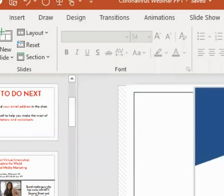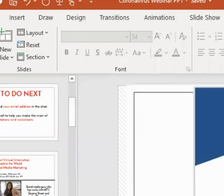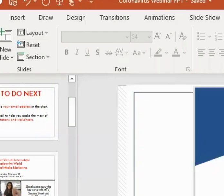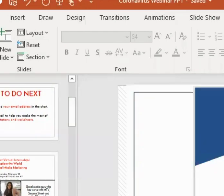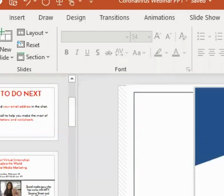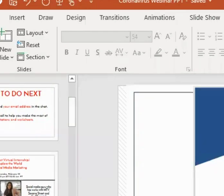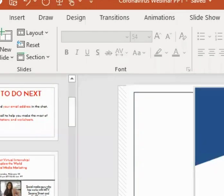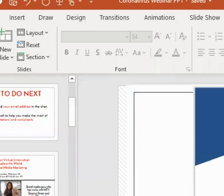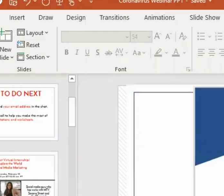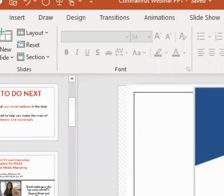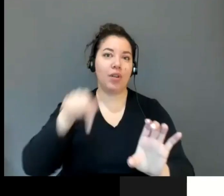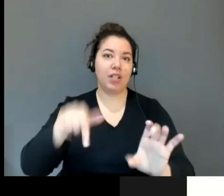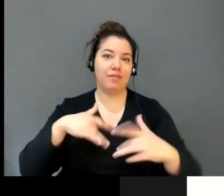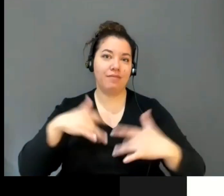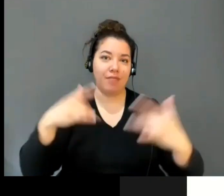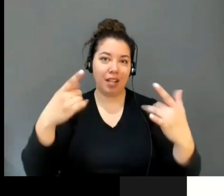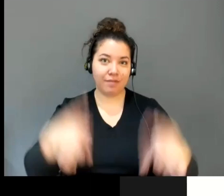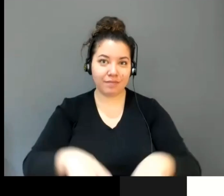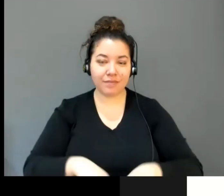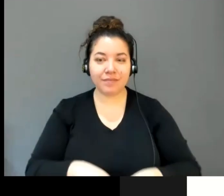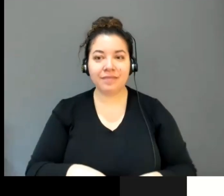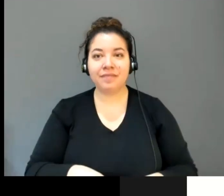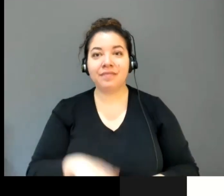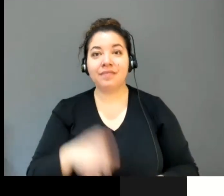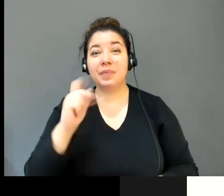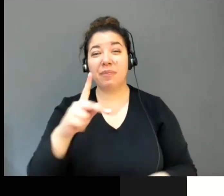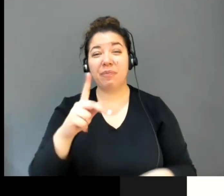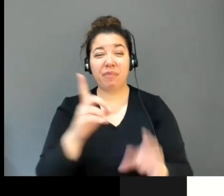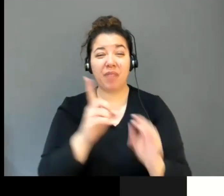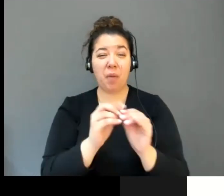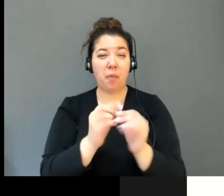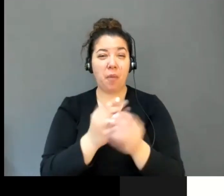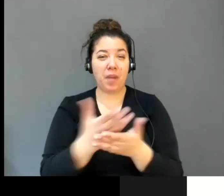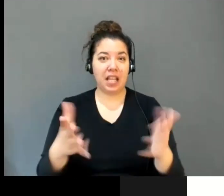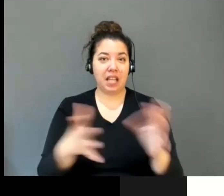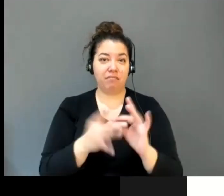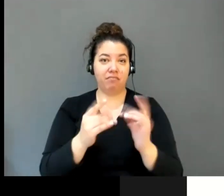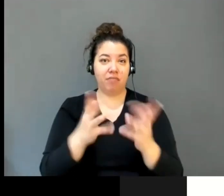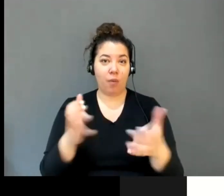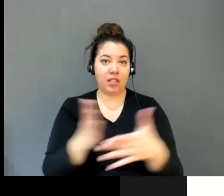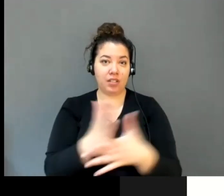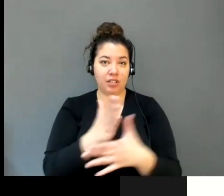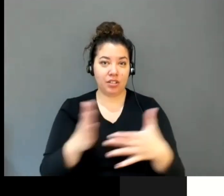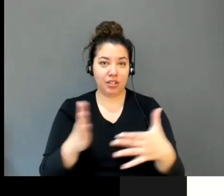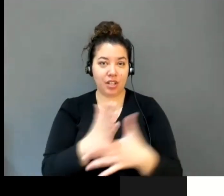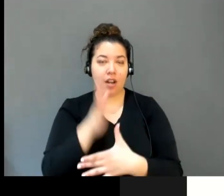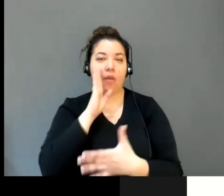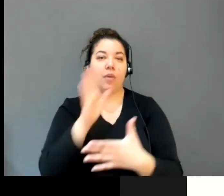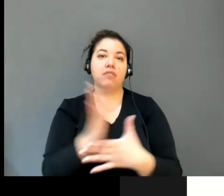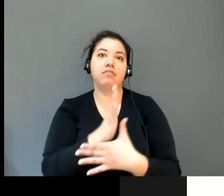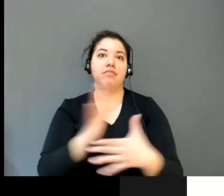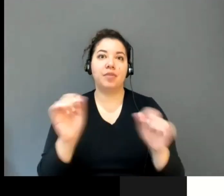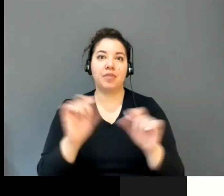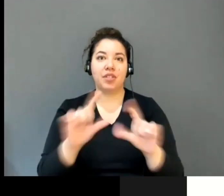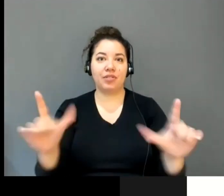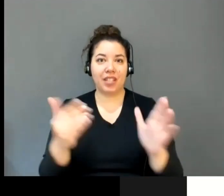All right. So one more thing I want to quickly share, and then we'll bring in our guests. I'll share my screen one more time.